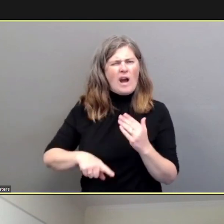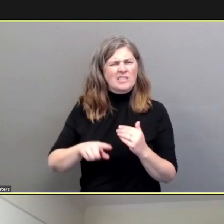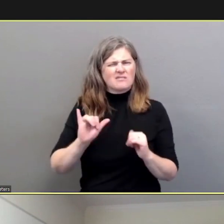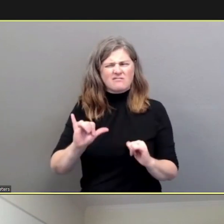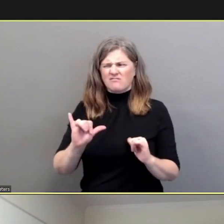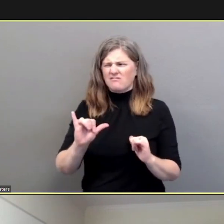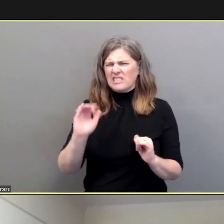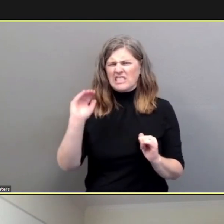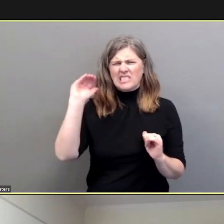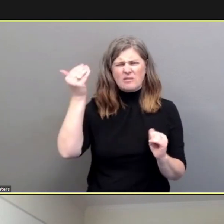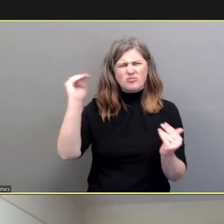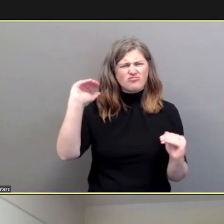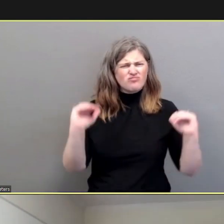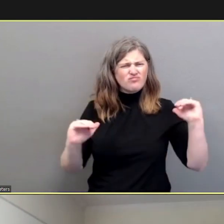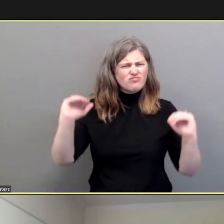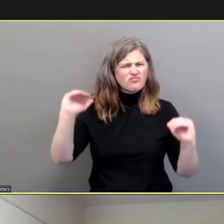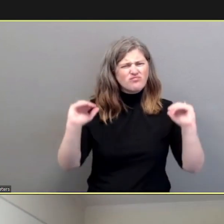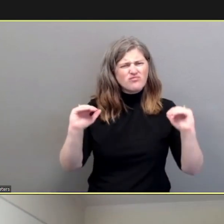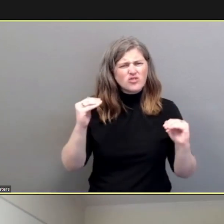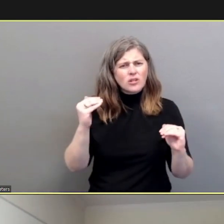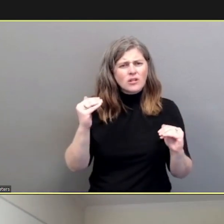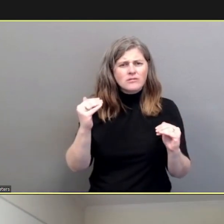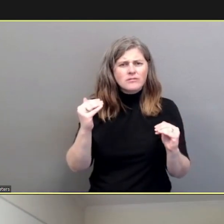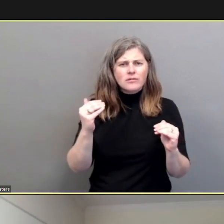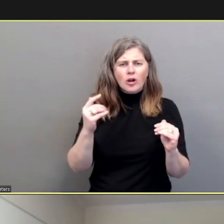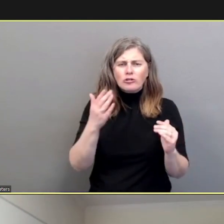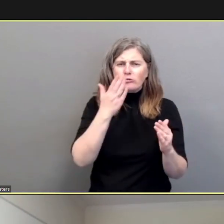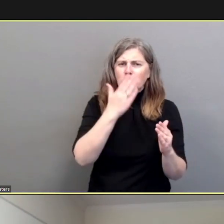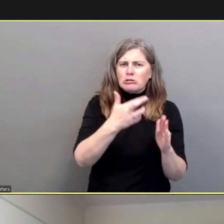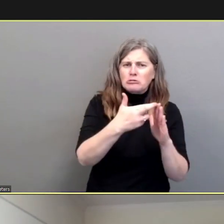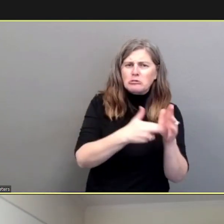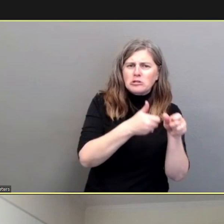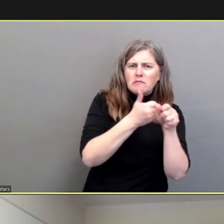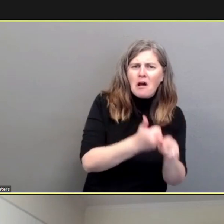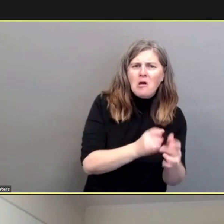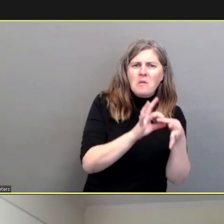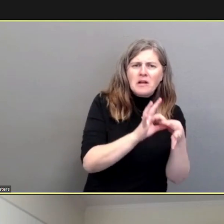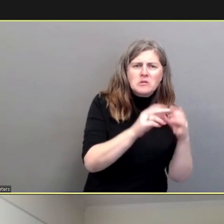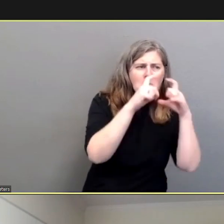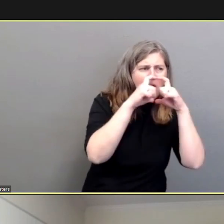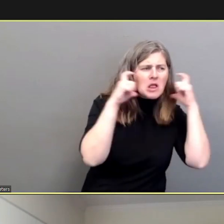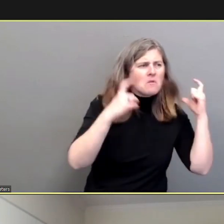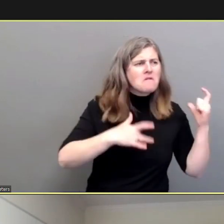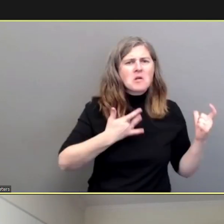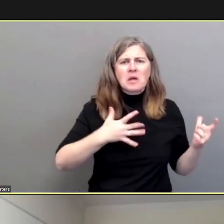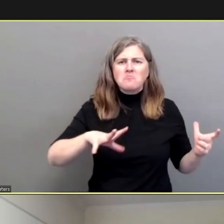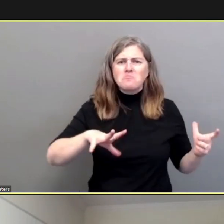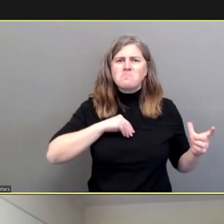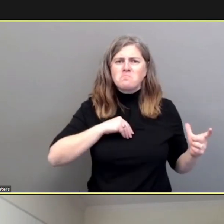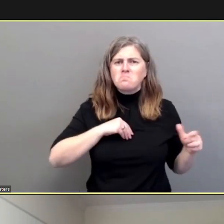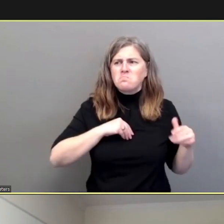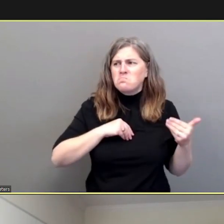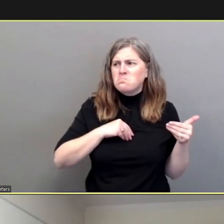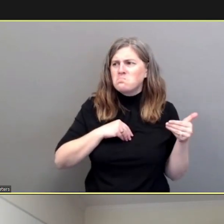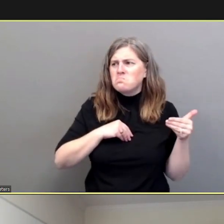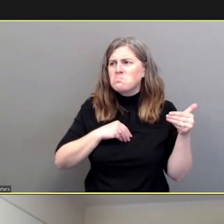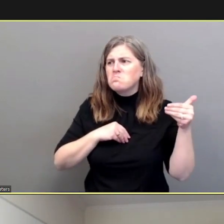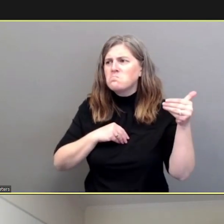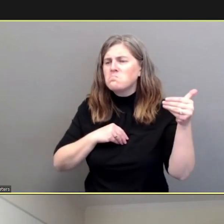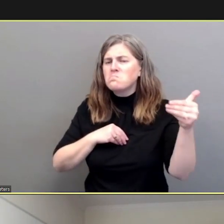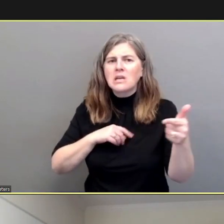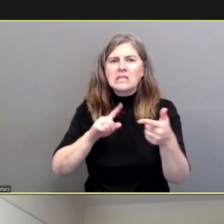reasonable level of masking that we could all live with until the threat of